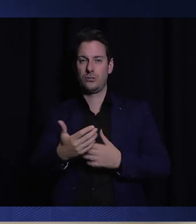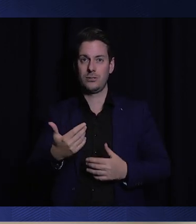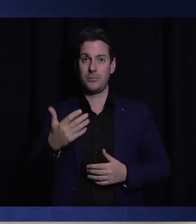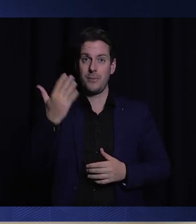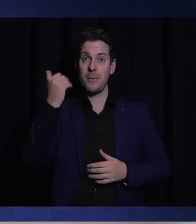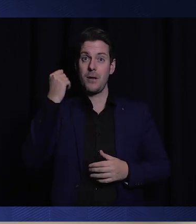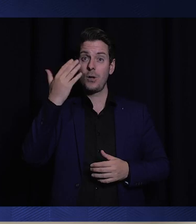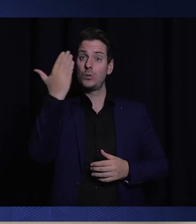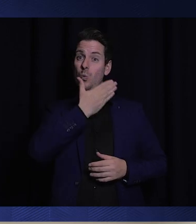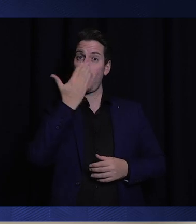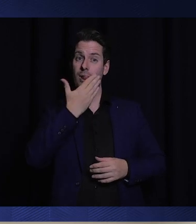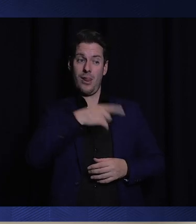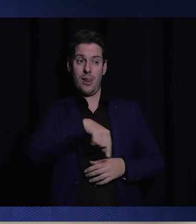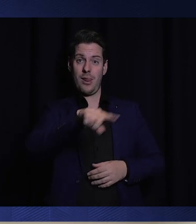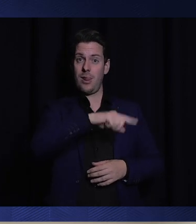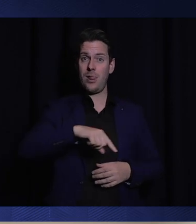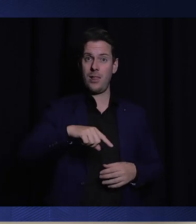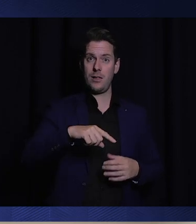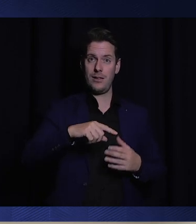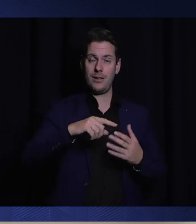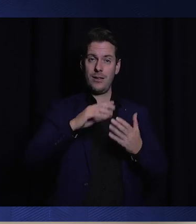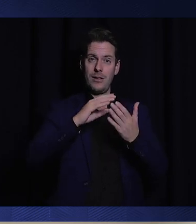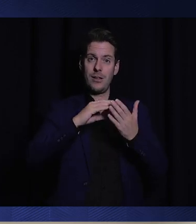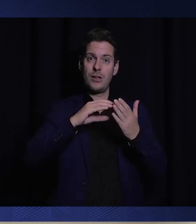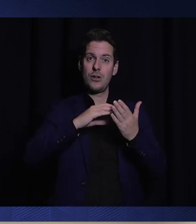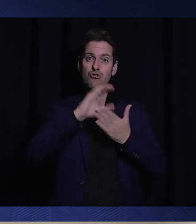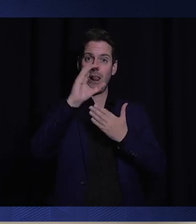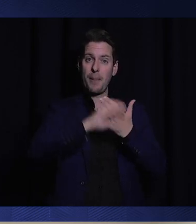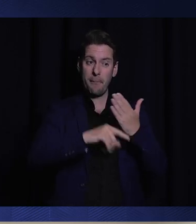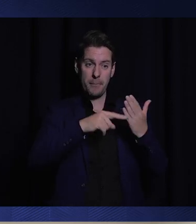our landscape, and can have detrimental impacts on